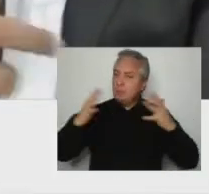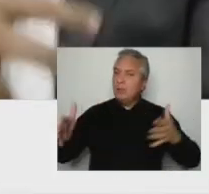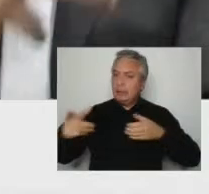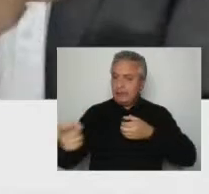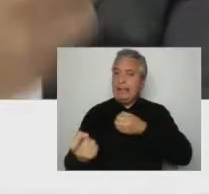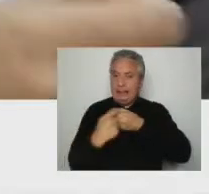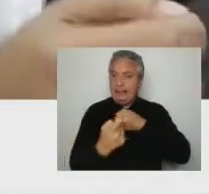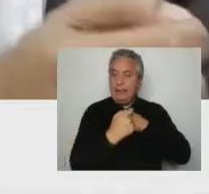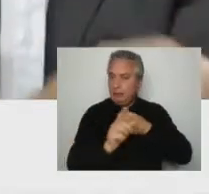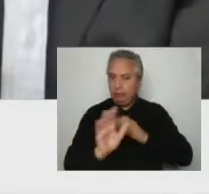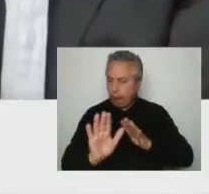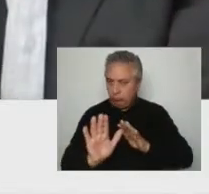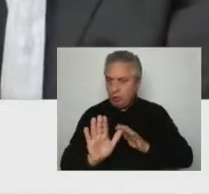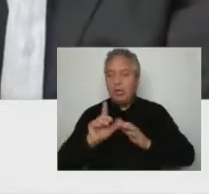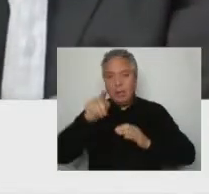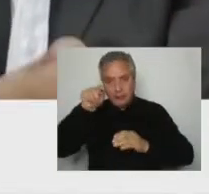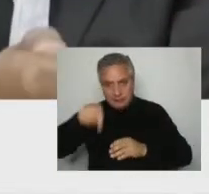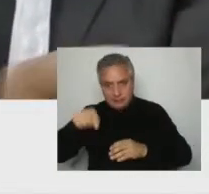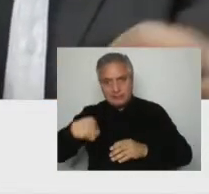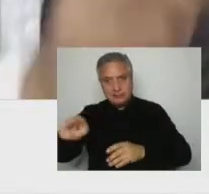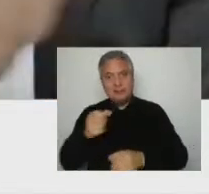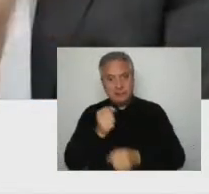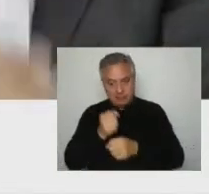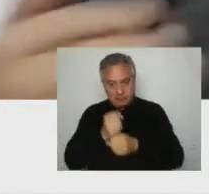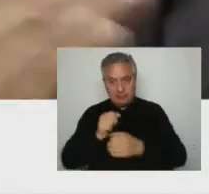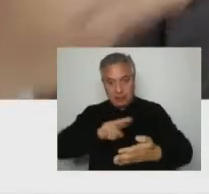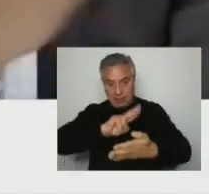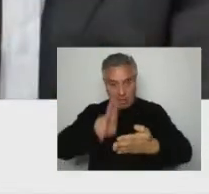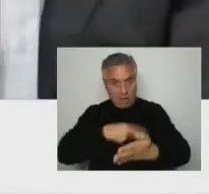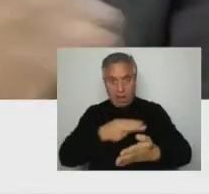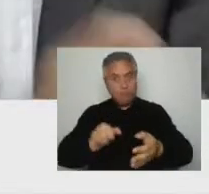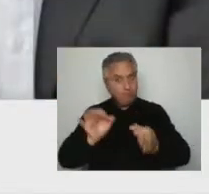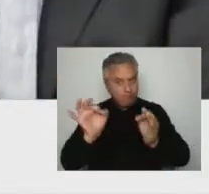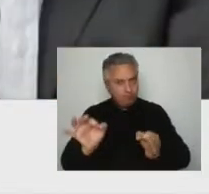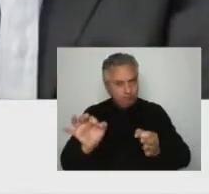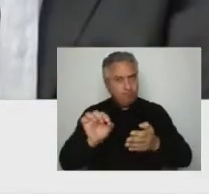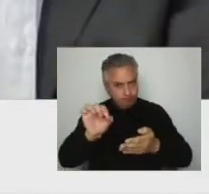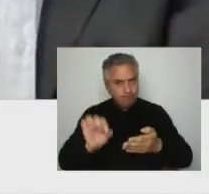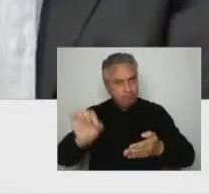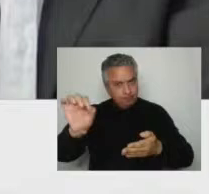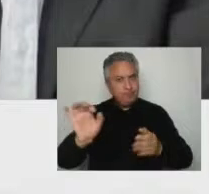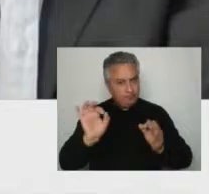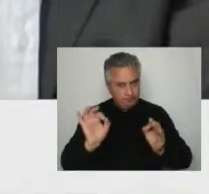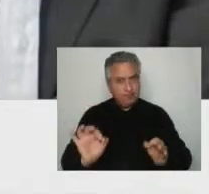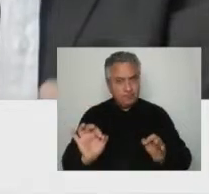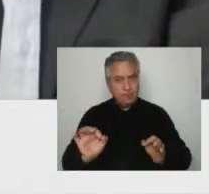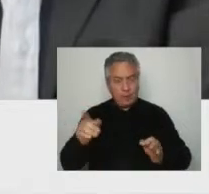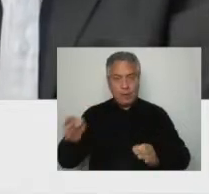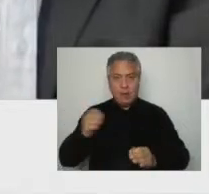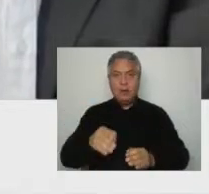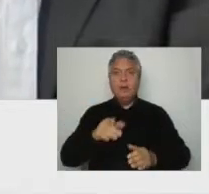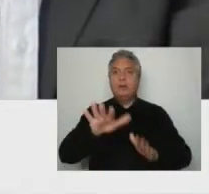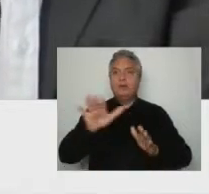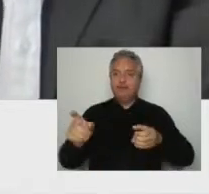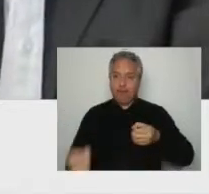2023 was registered in the system. And then